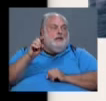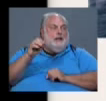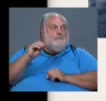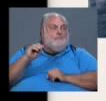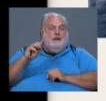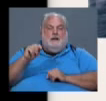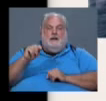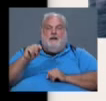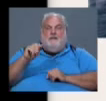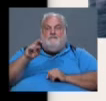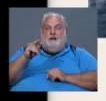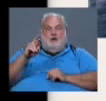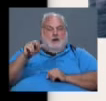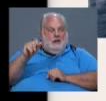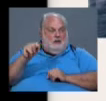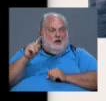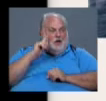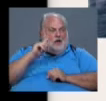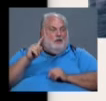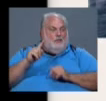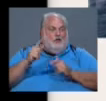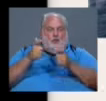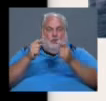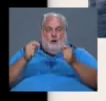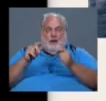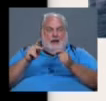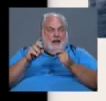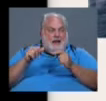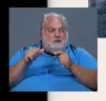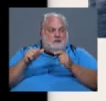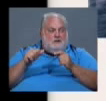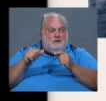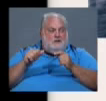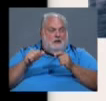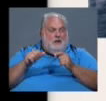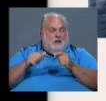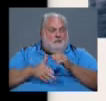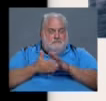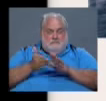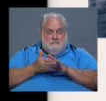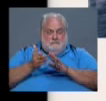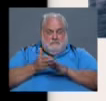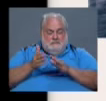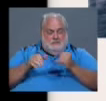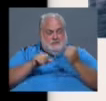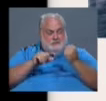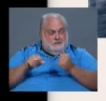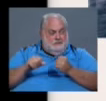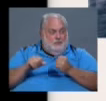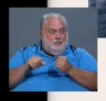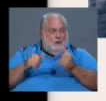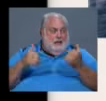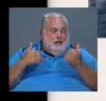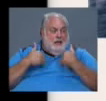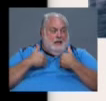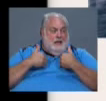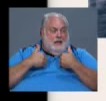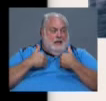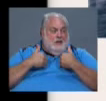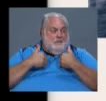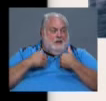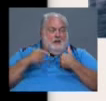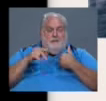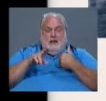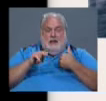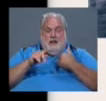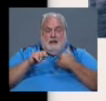one of the Freedom class underway on the Great Lakes under high-speed operations. We have a propulsion plant that's made